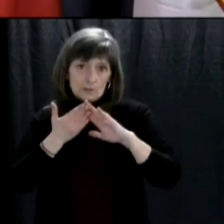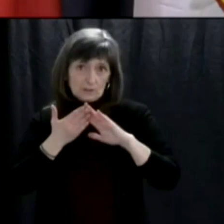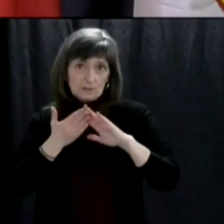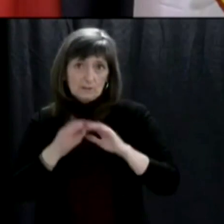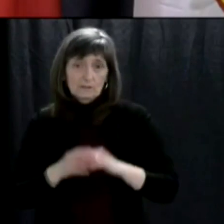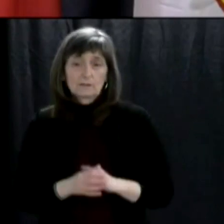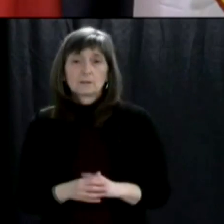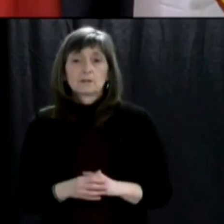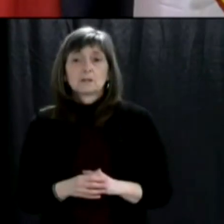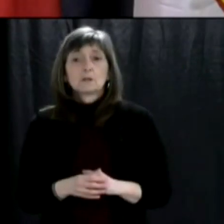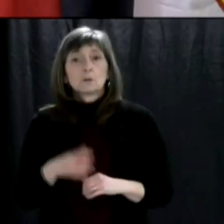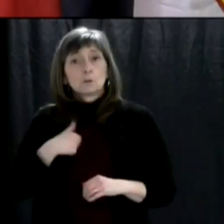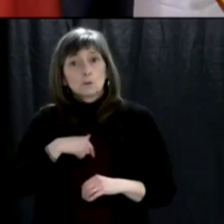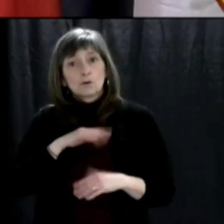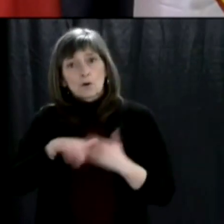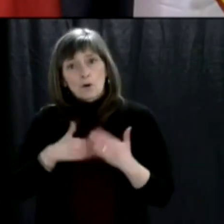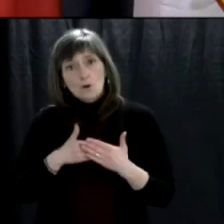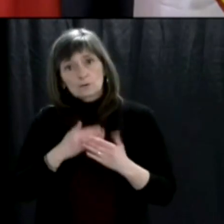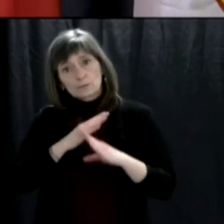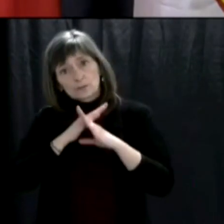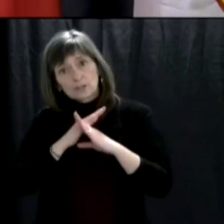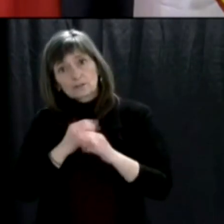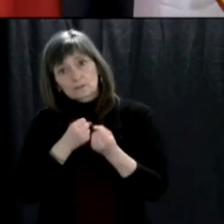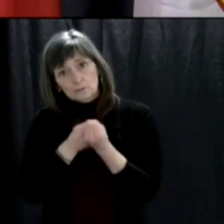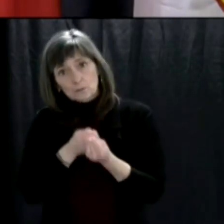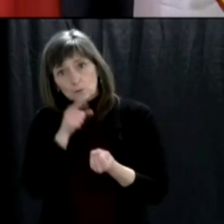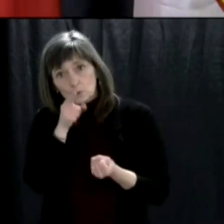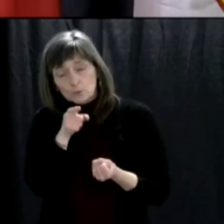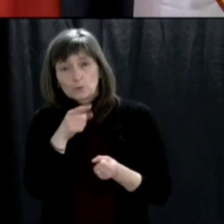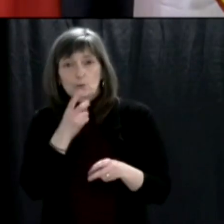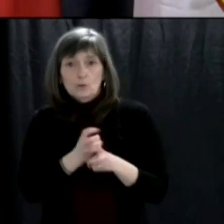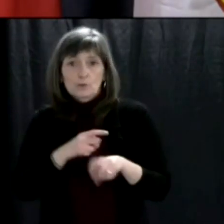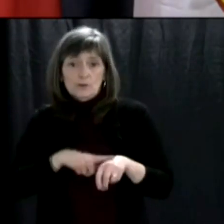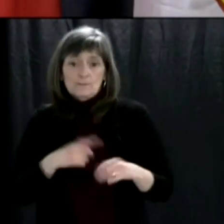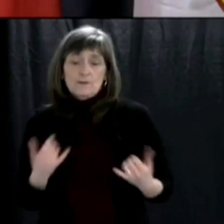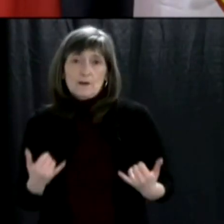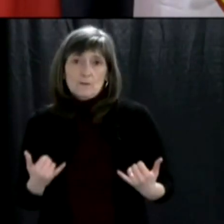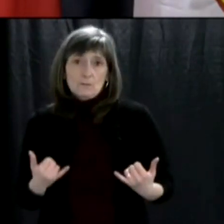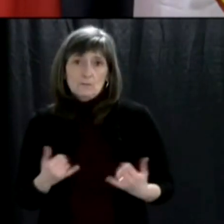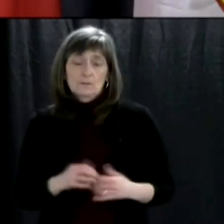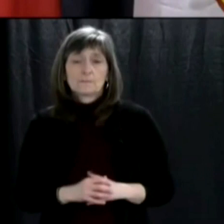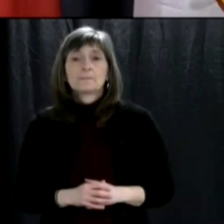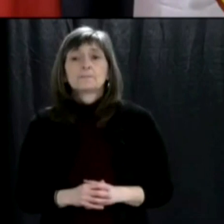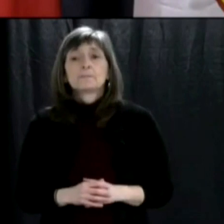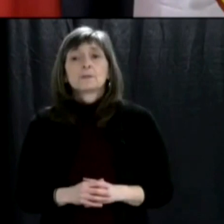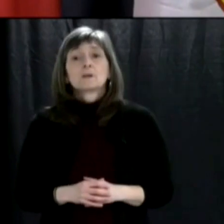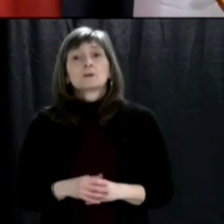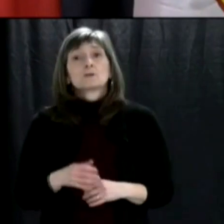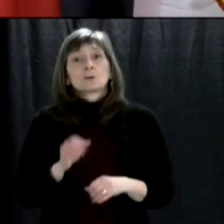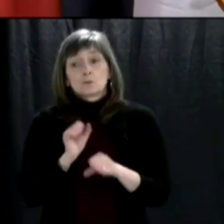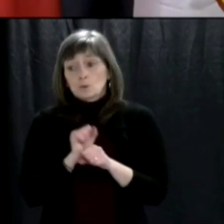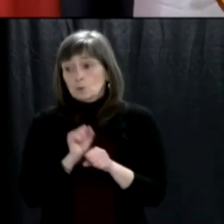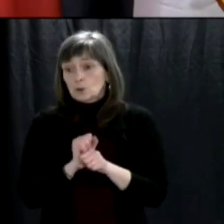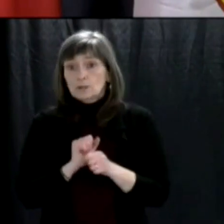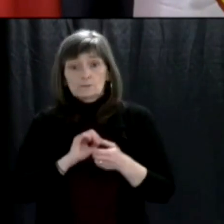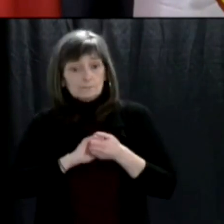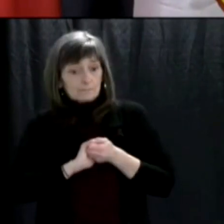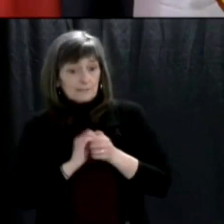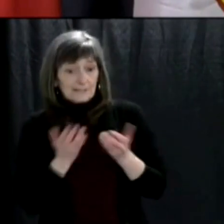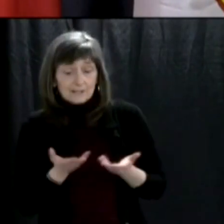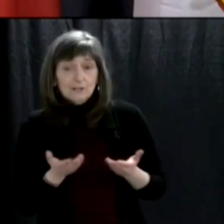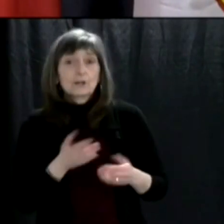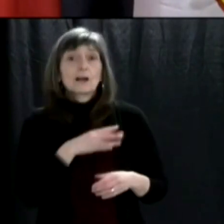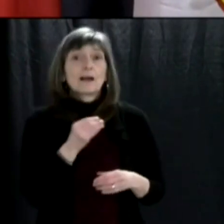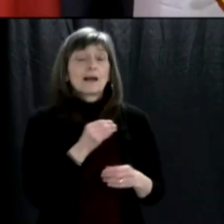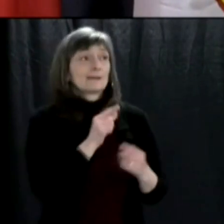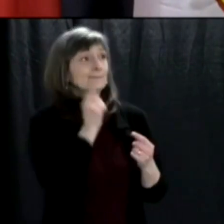We are all there to protect you and support you during this difficult time. So we're working with our colleagues in the federal government, and